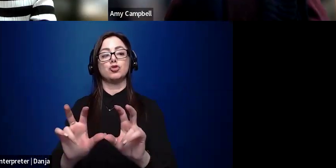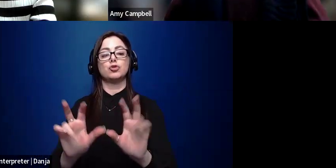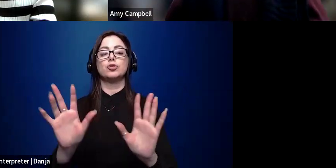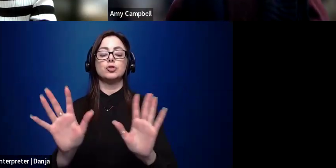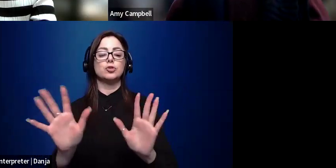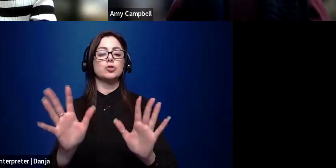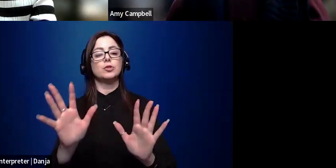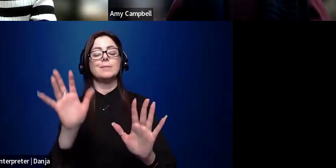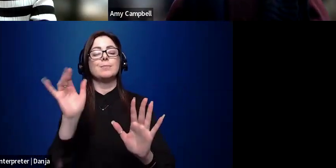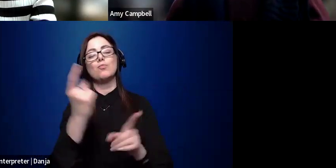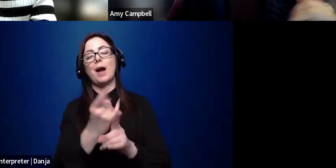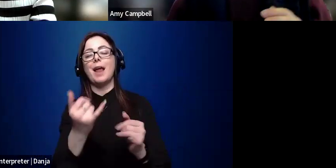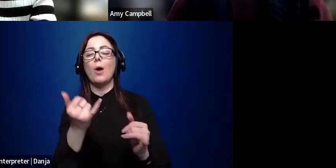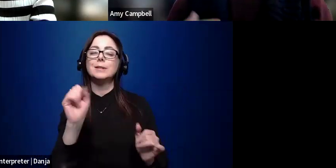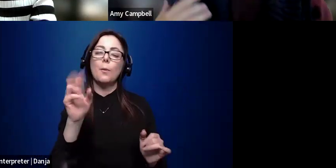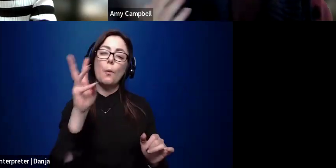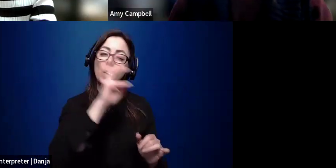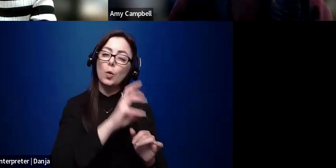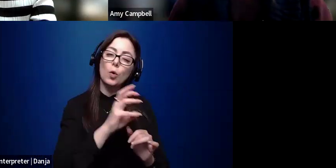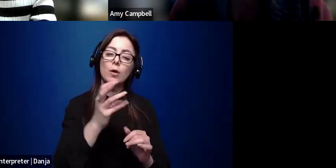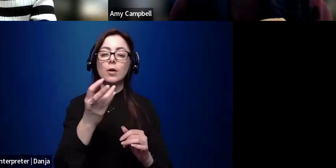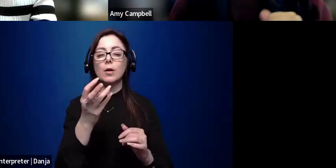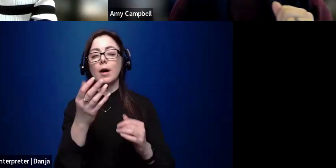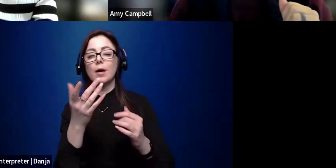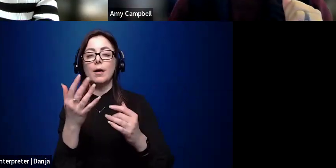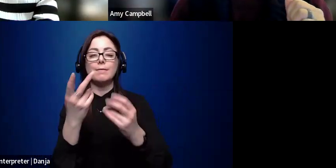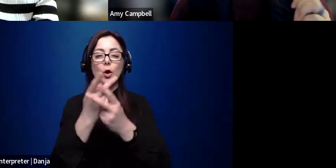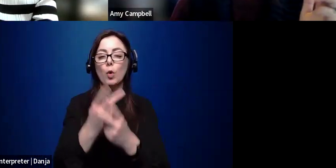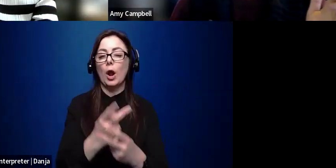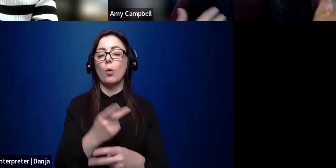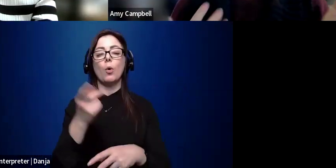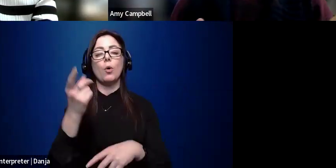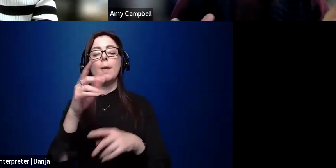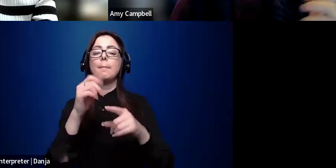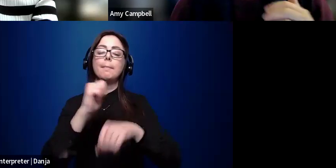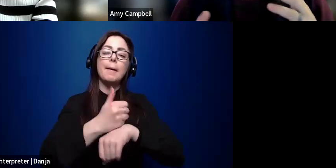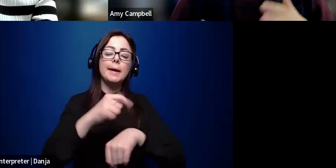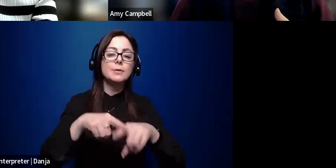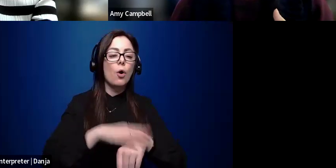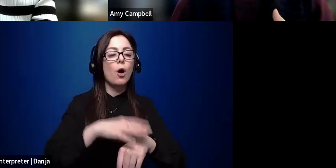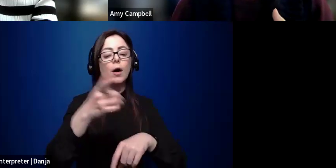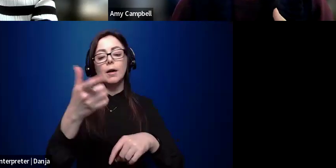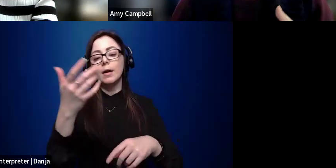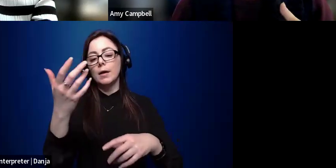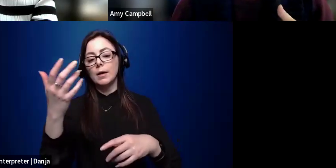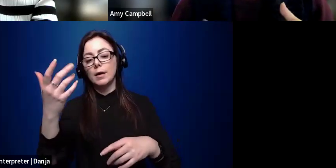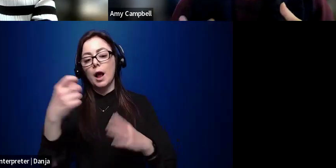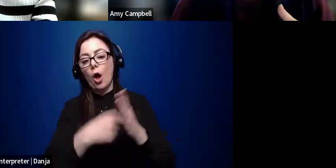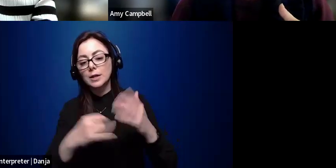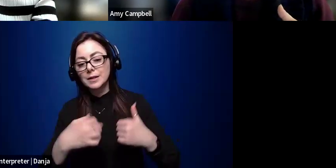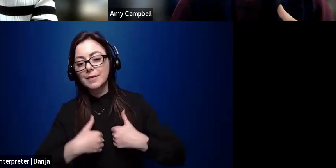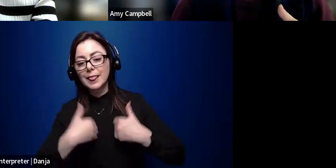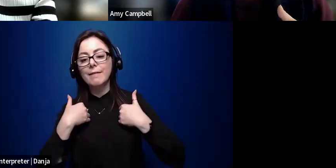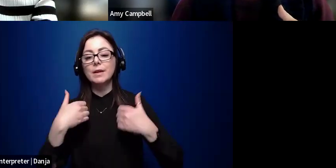weird formula that's based on things like unemployment in your state, cost of living. There's a number of factors that go